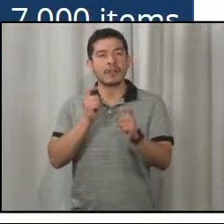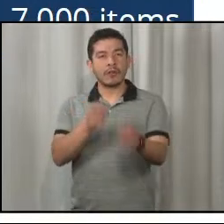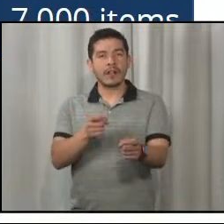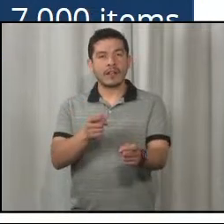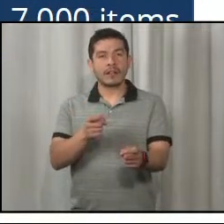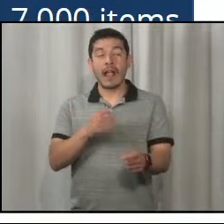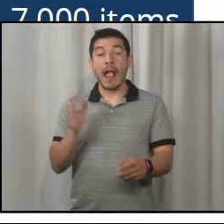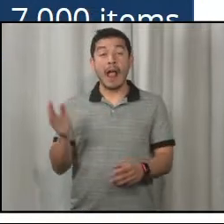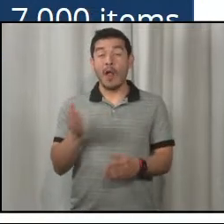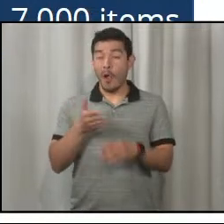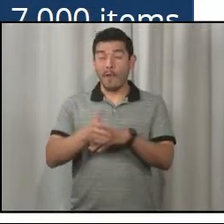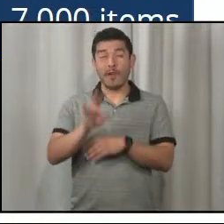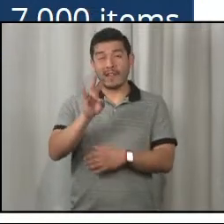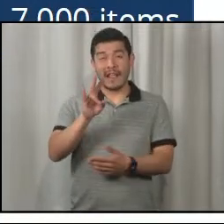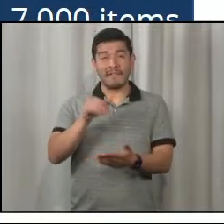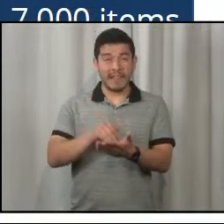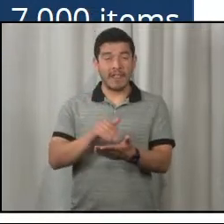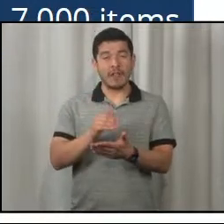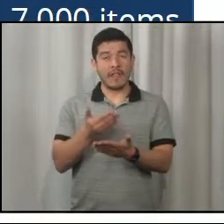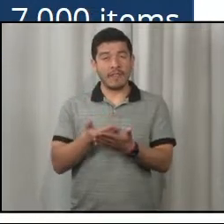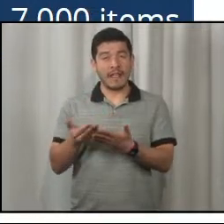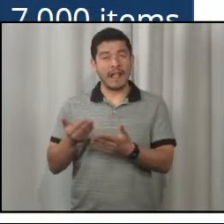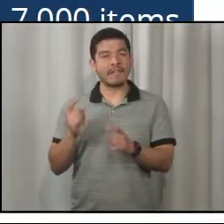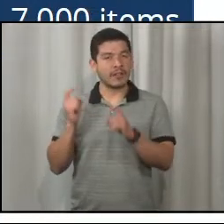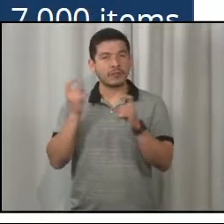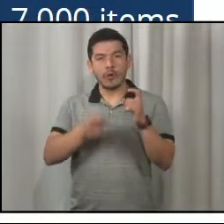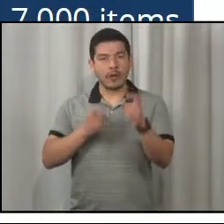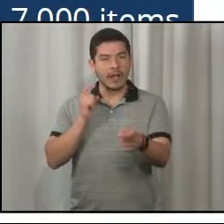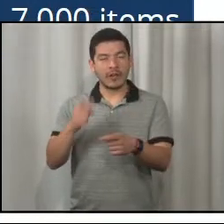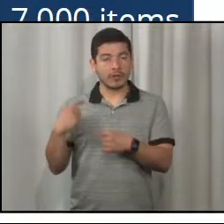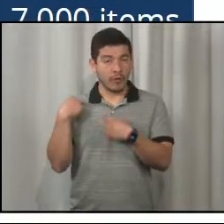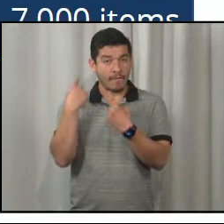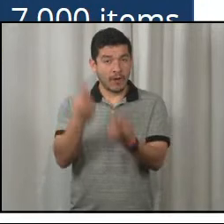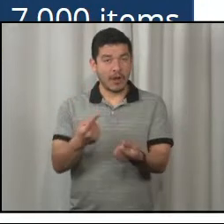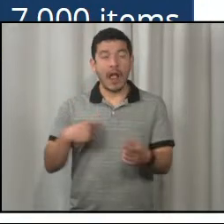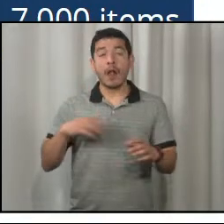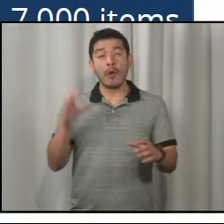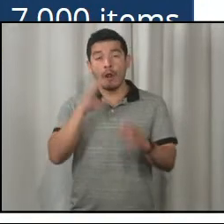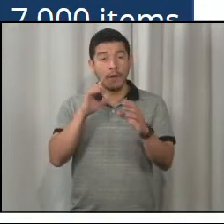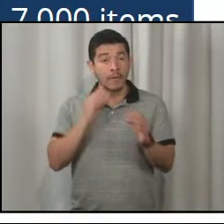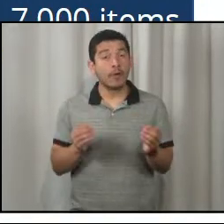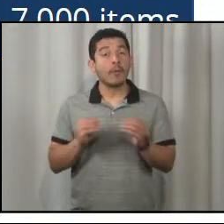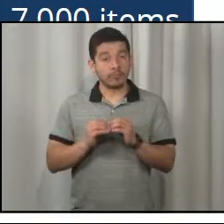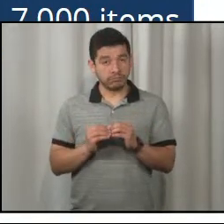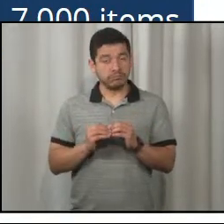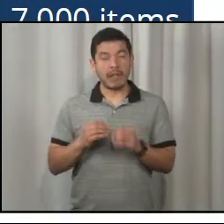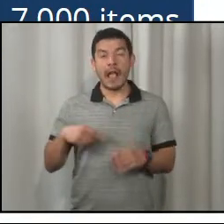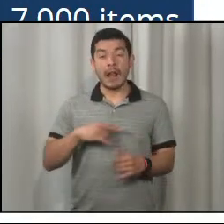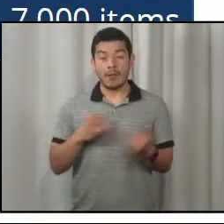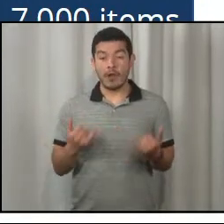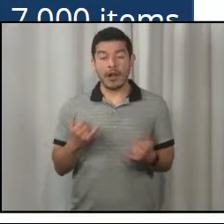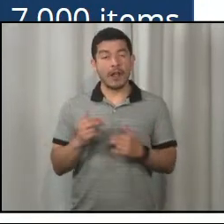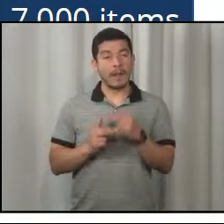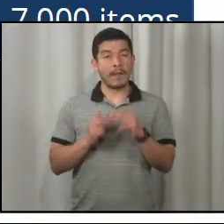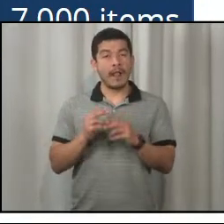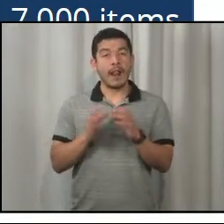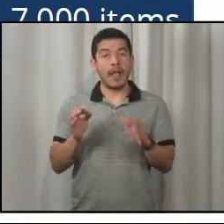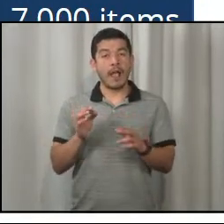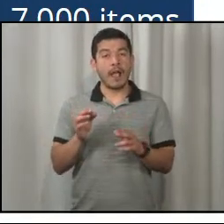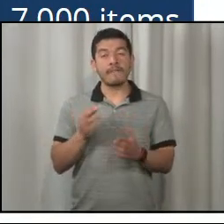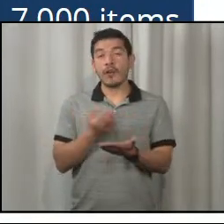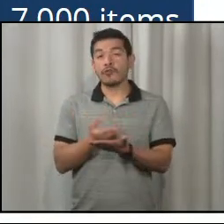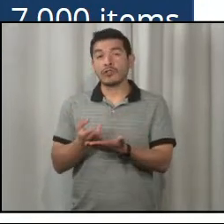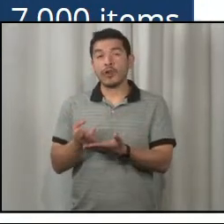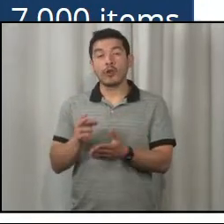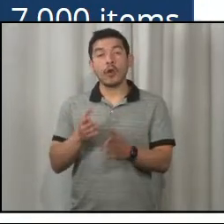community. Over 7,000 items have been donated so far, and we're looking to do more. And we're currently building a lot of resource requests